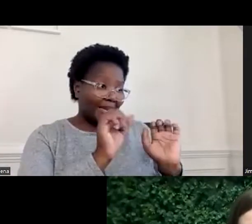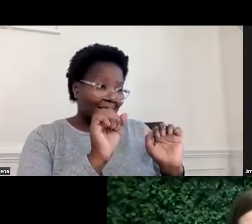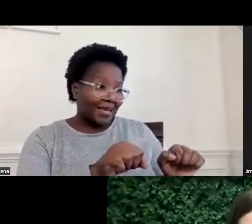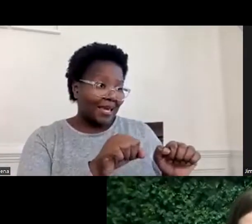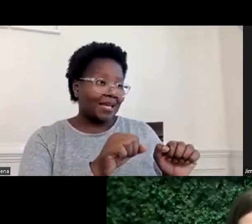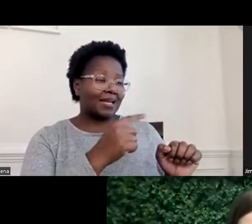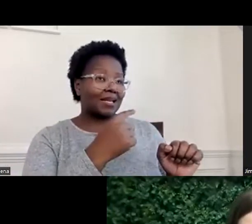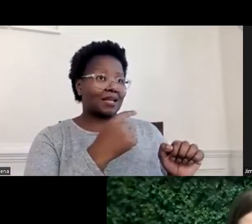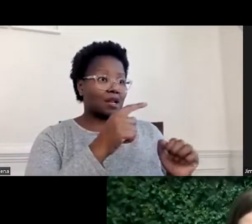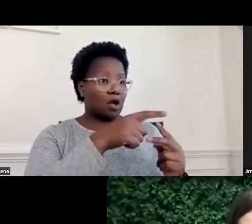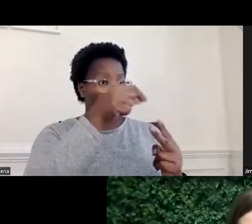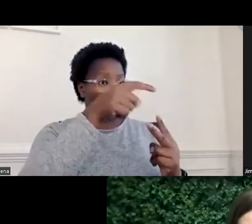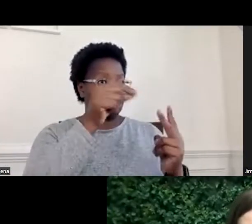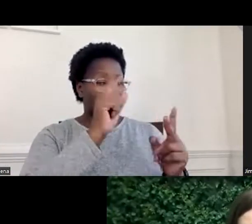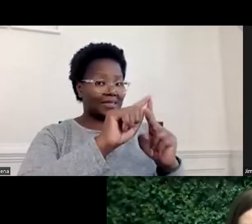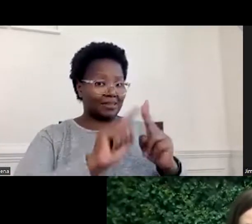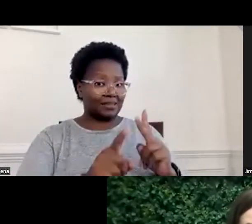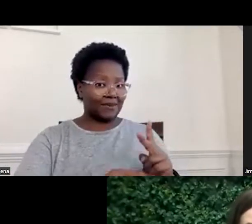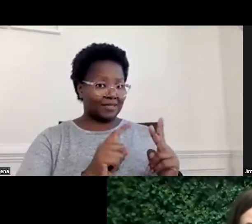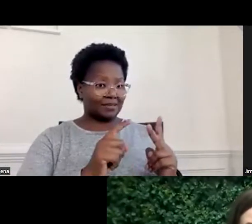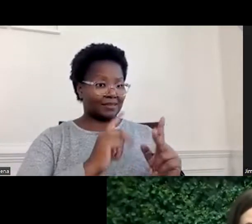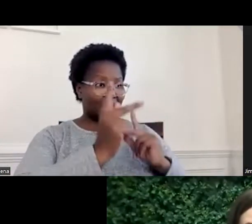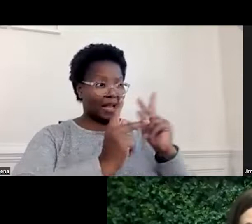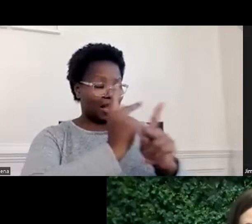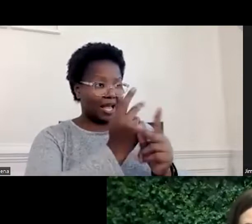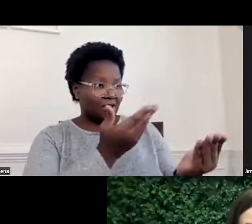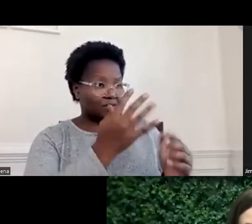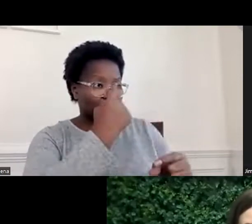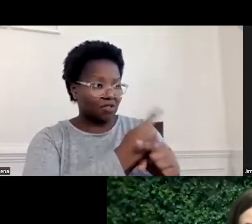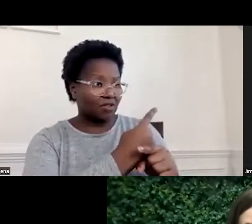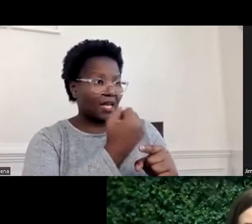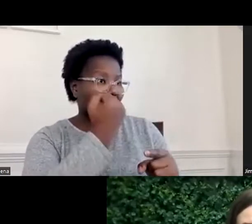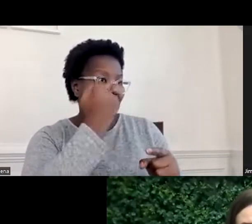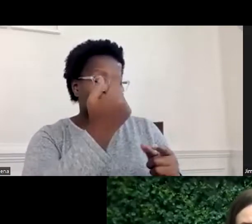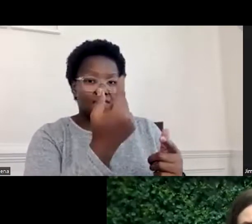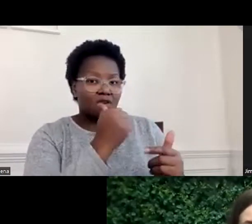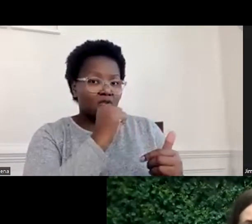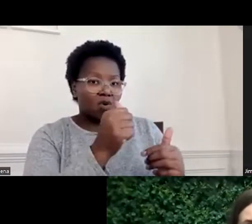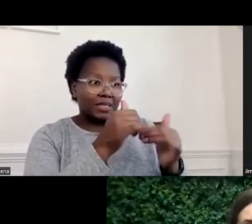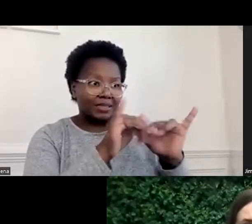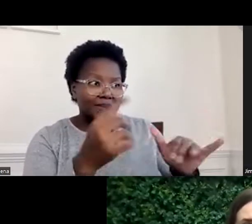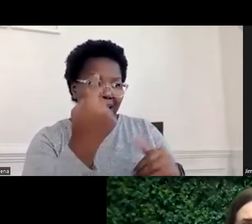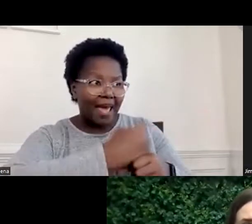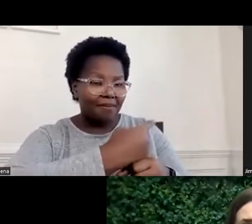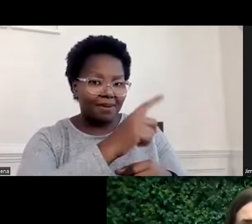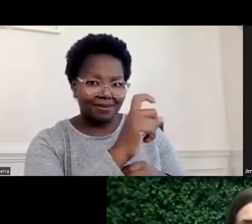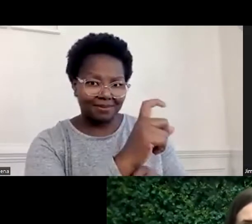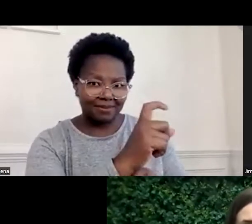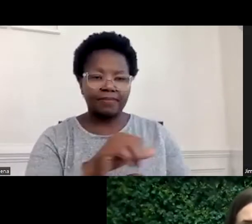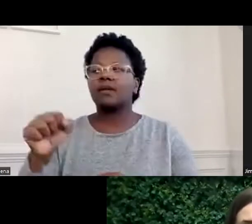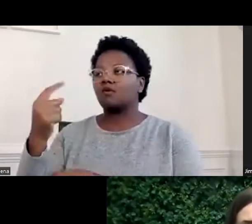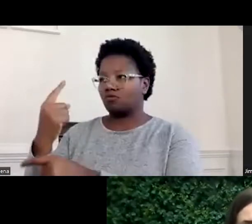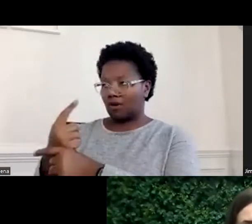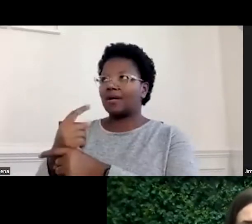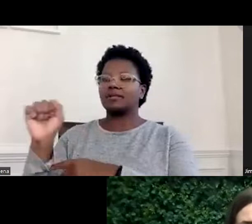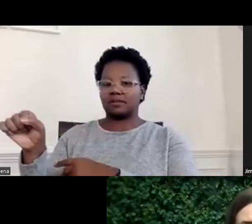opt into different types of services as long as in most cases they're not taking place on the same day with the tailored day. So correct. So